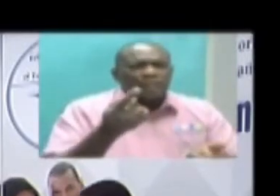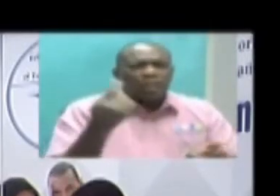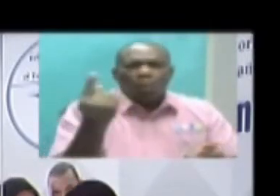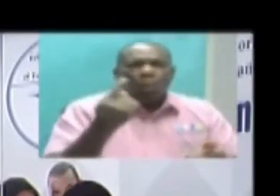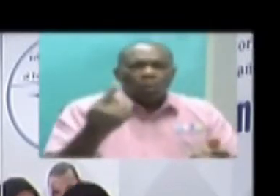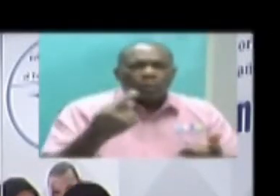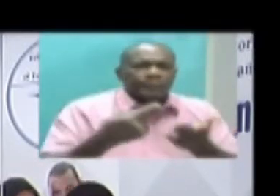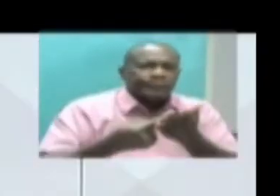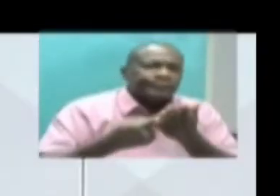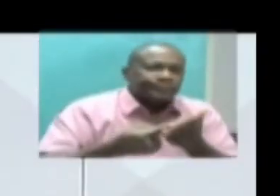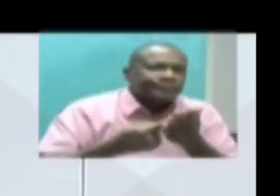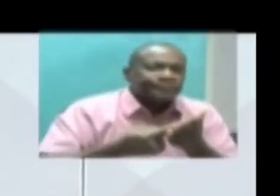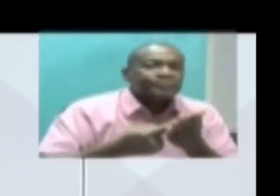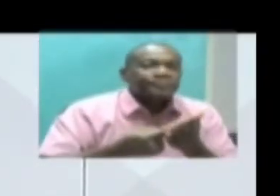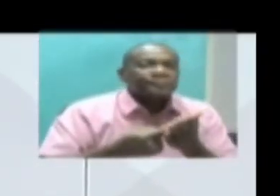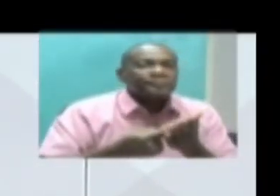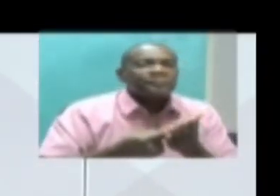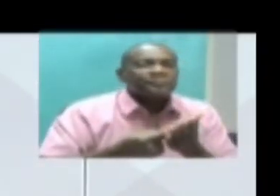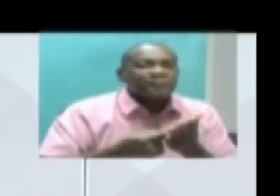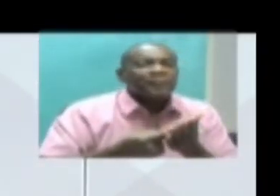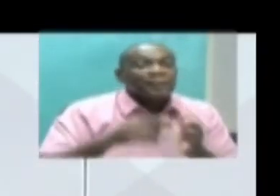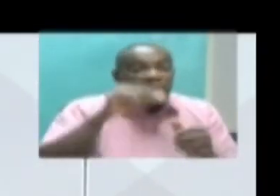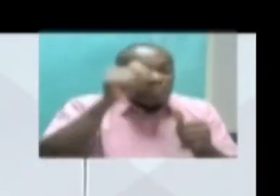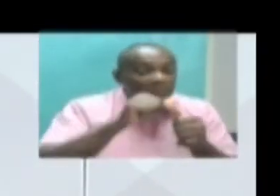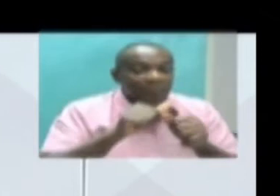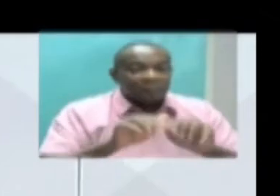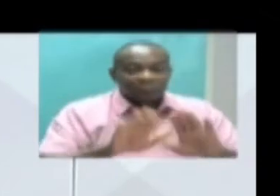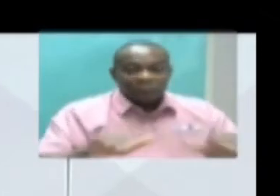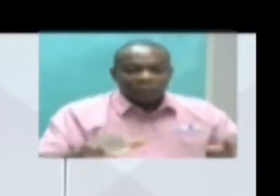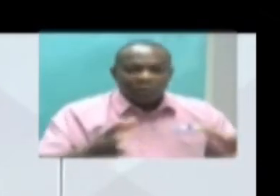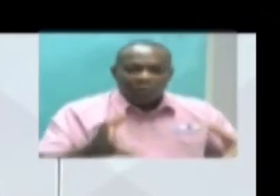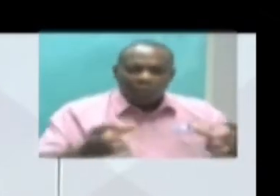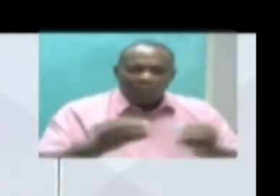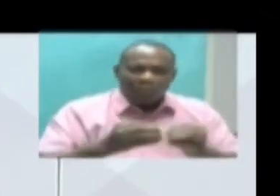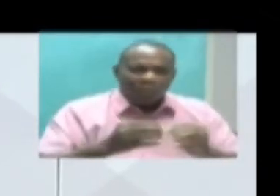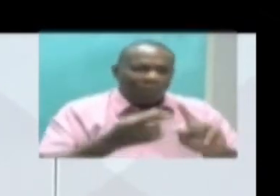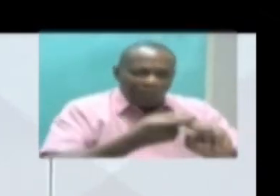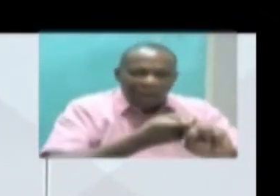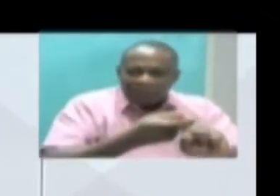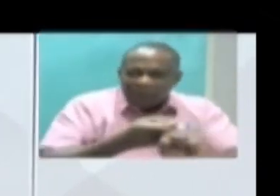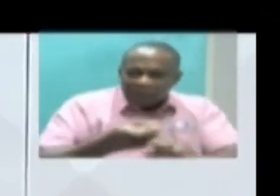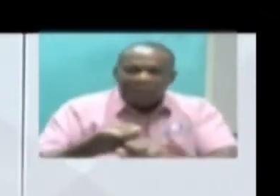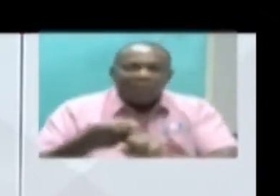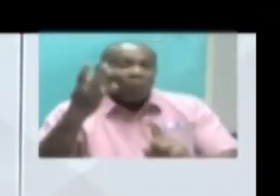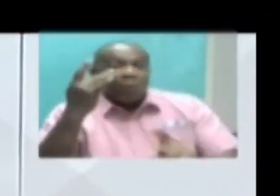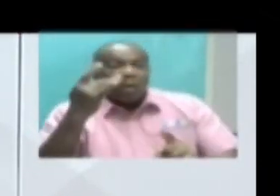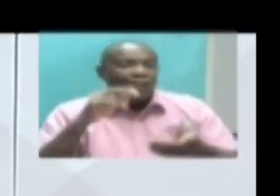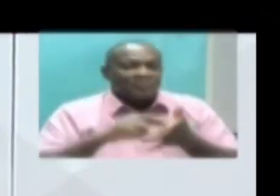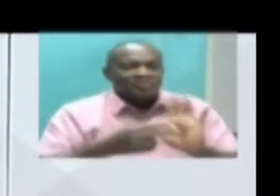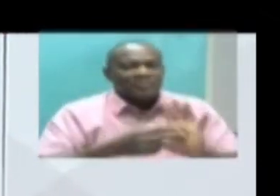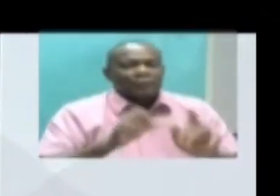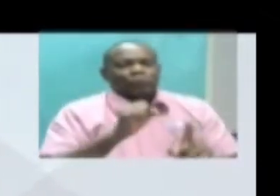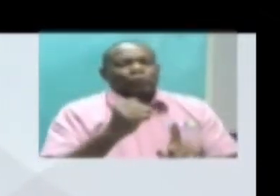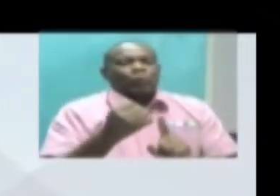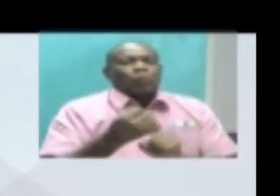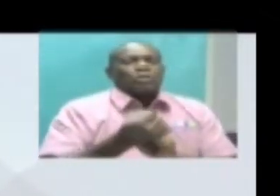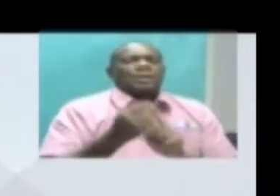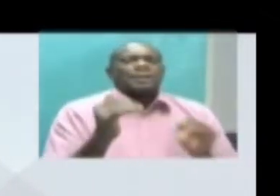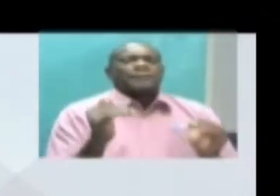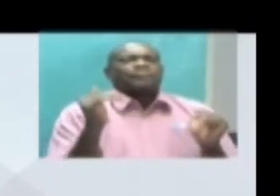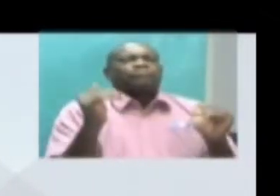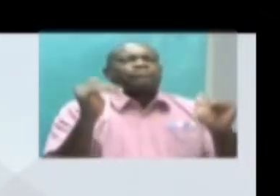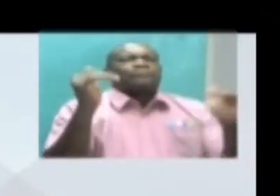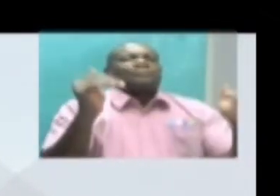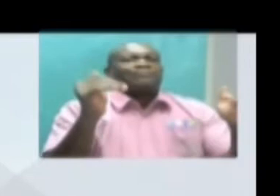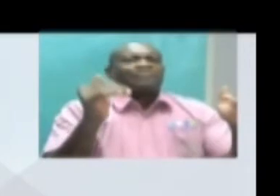friends. You know why? It increases our social status. Now, kids are not physically in school to beef up that social status.